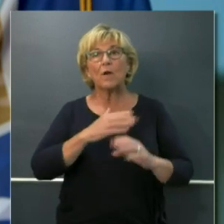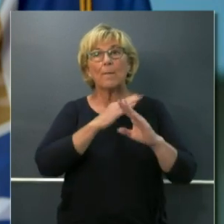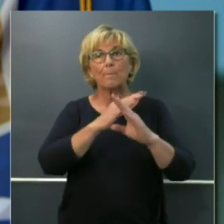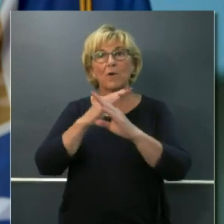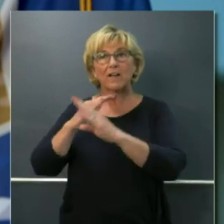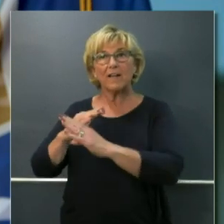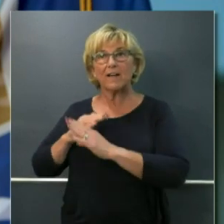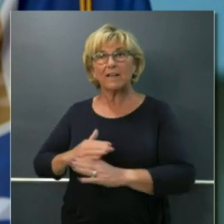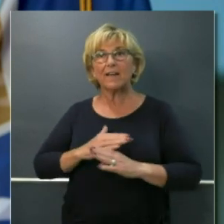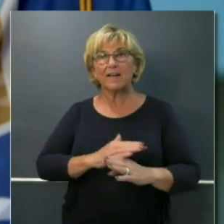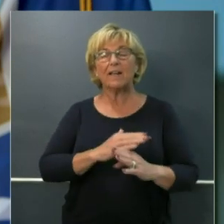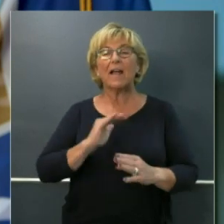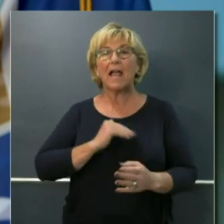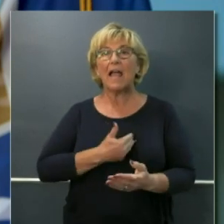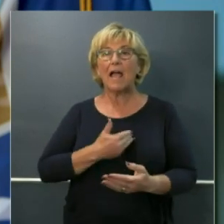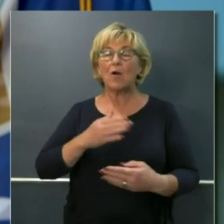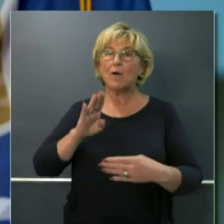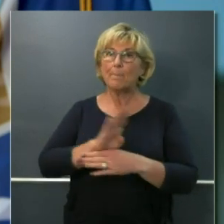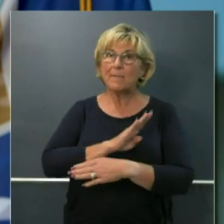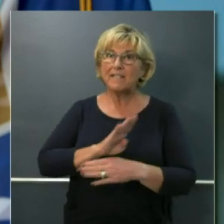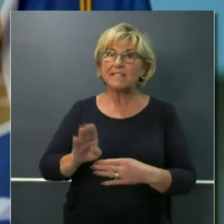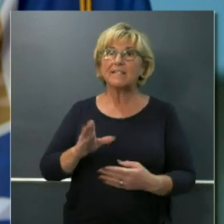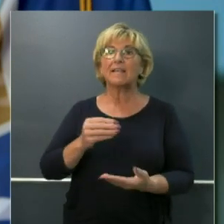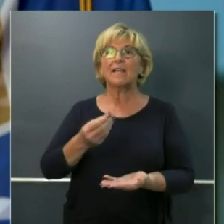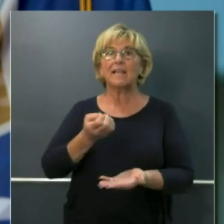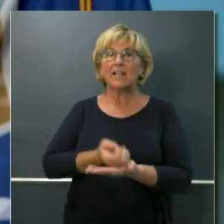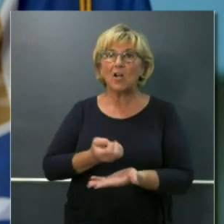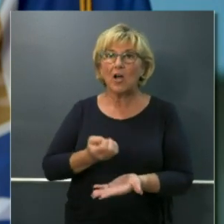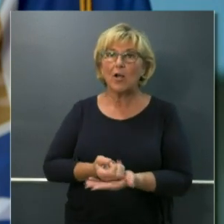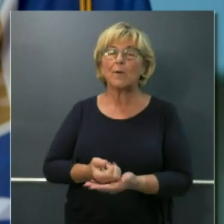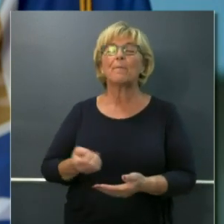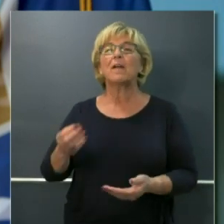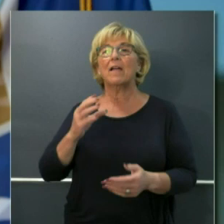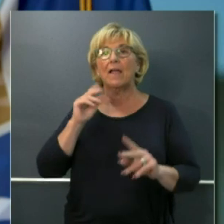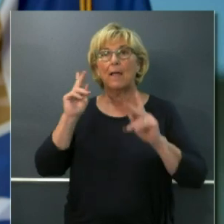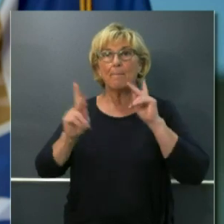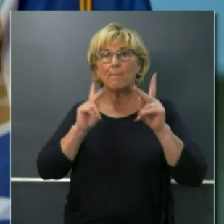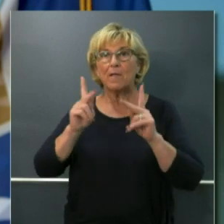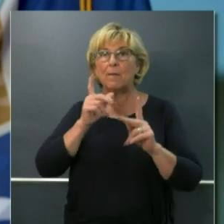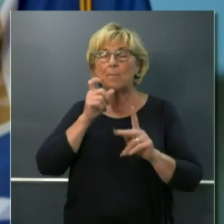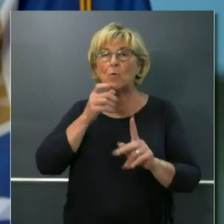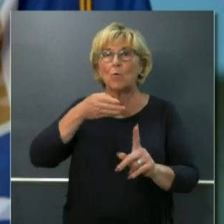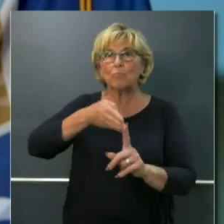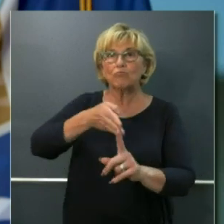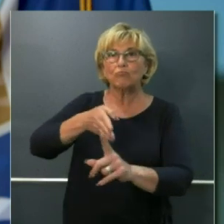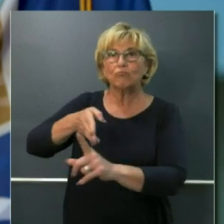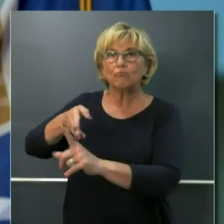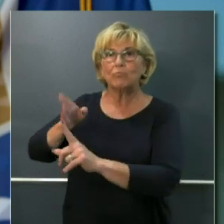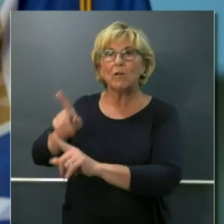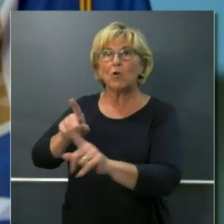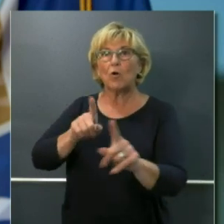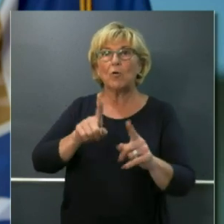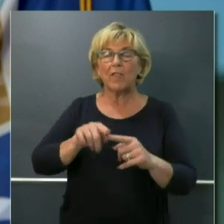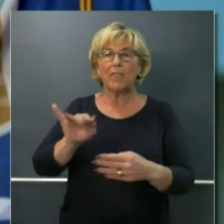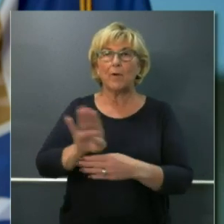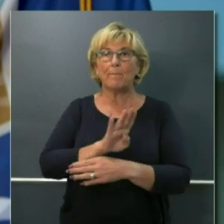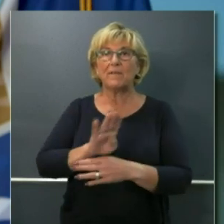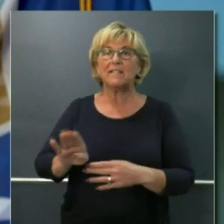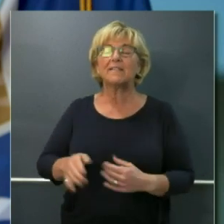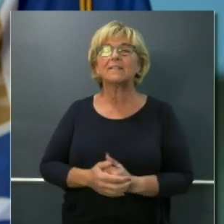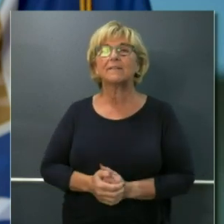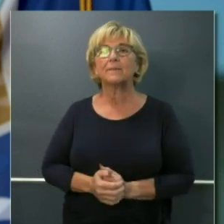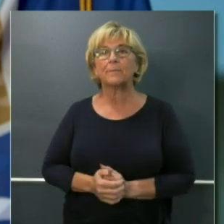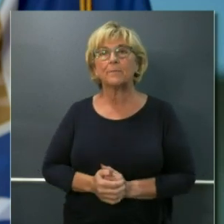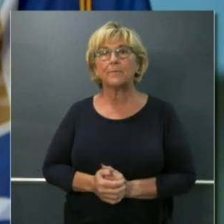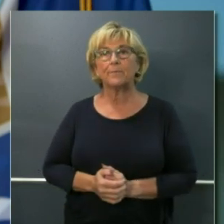sectors of our economy, but protecting the workforce within those sectors and consumers that attach themselves to those sectors as